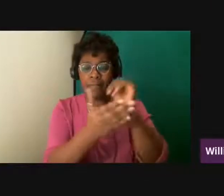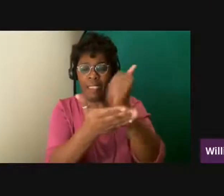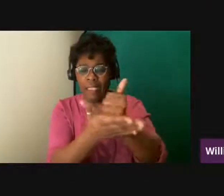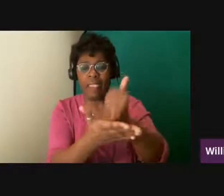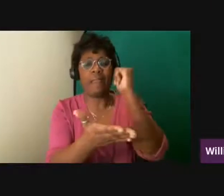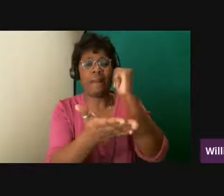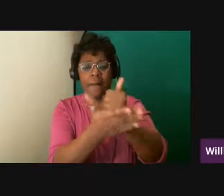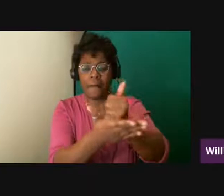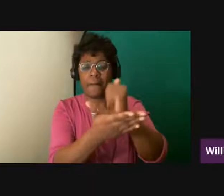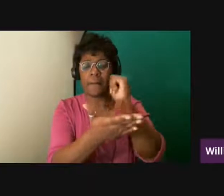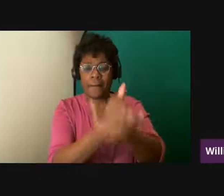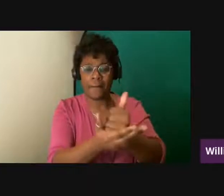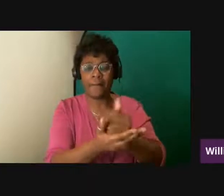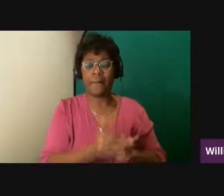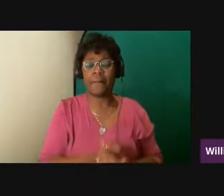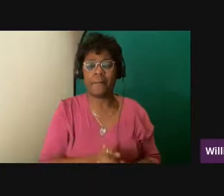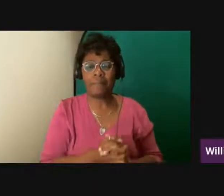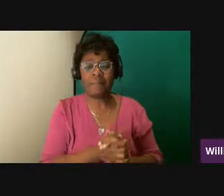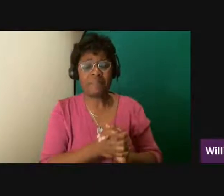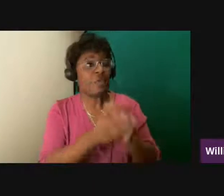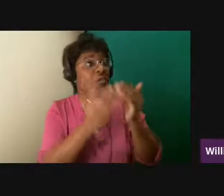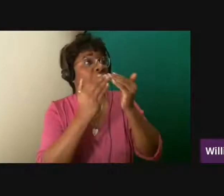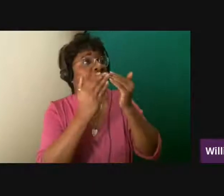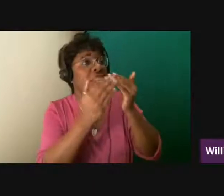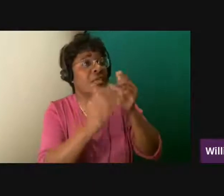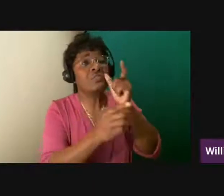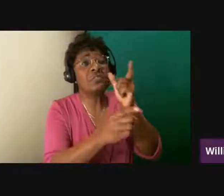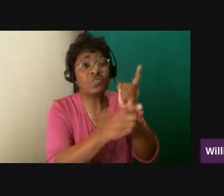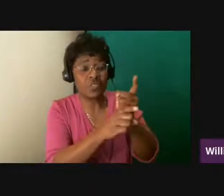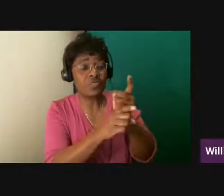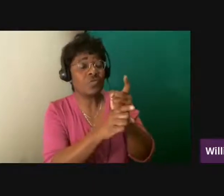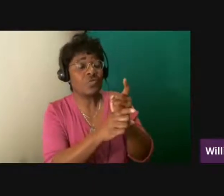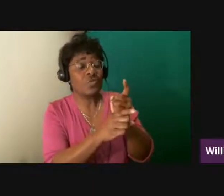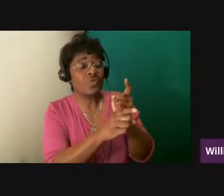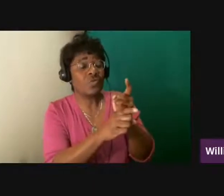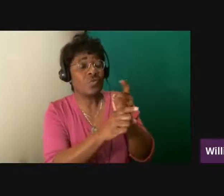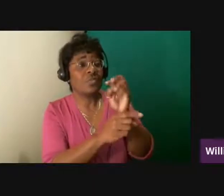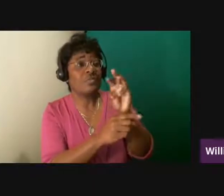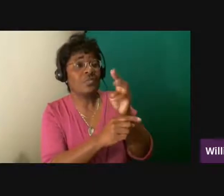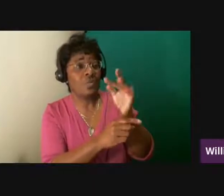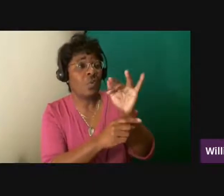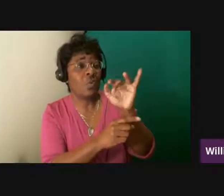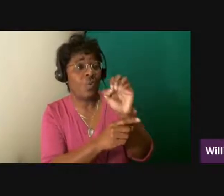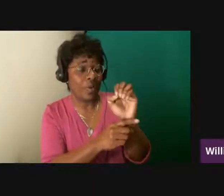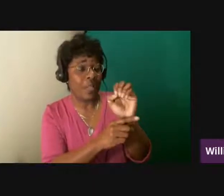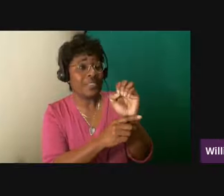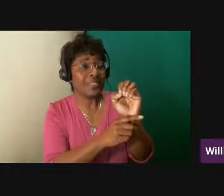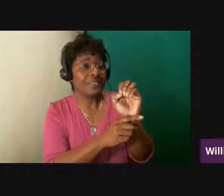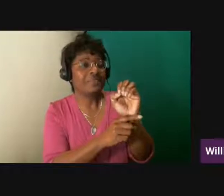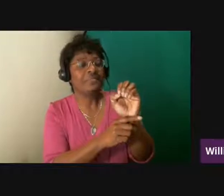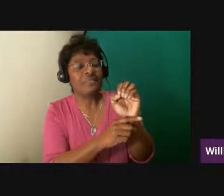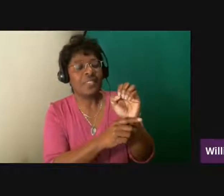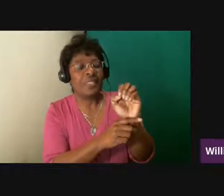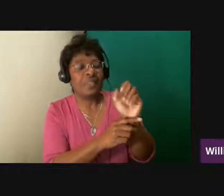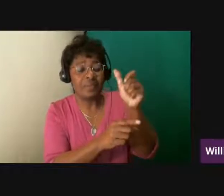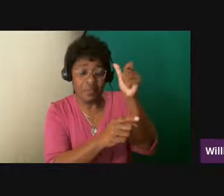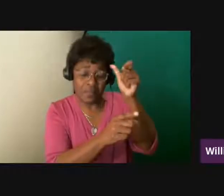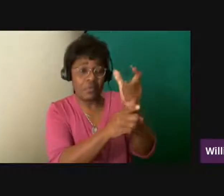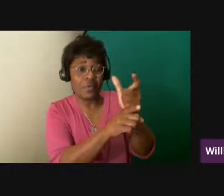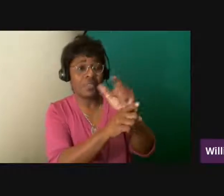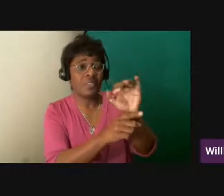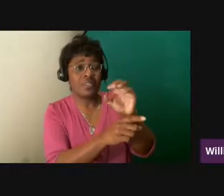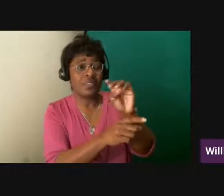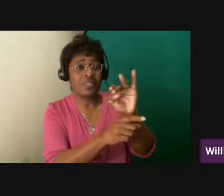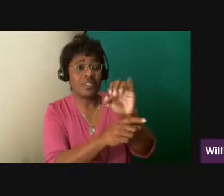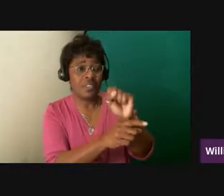Amen, amen. We just want to thank Sister White for our prayer this morning and Brother James White for our scripture. And we're